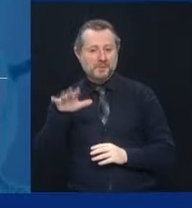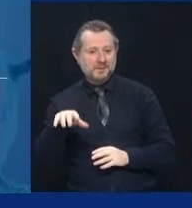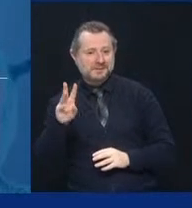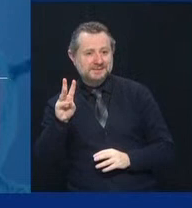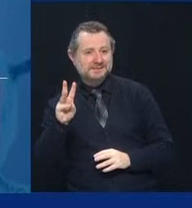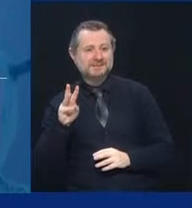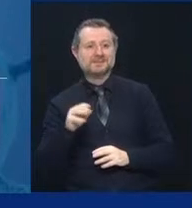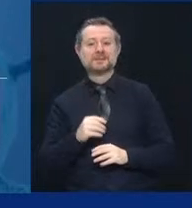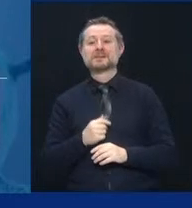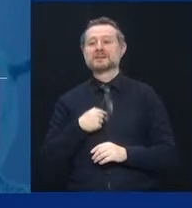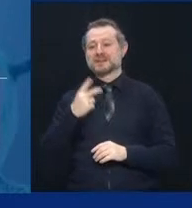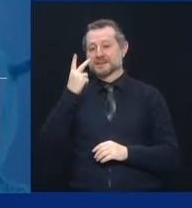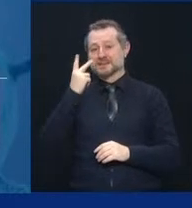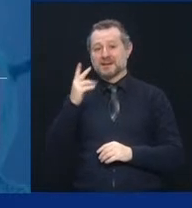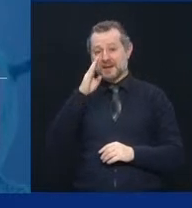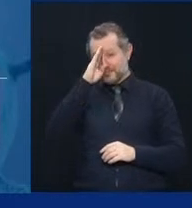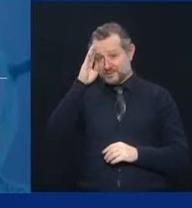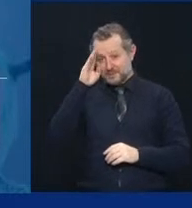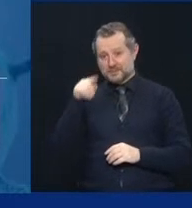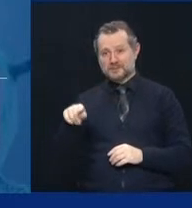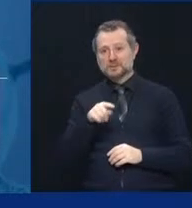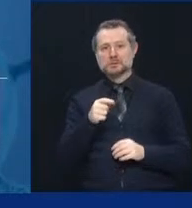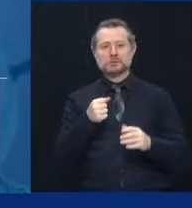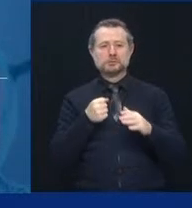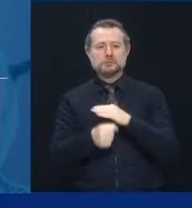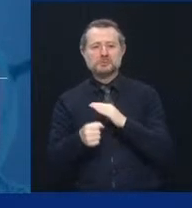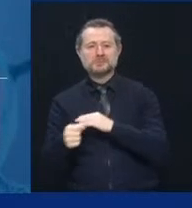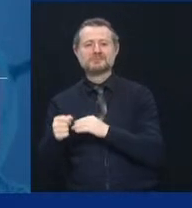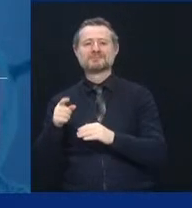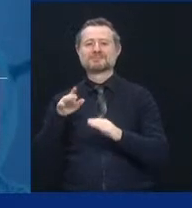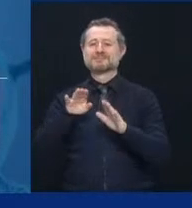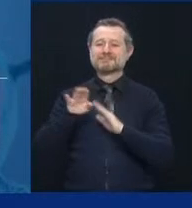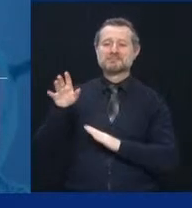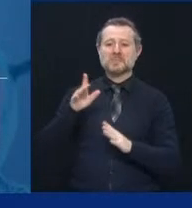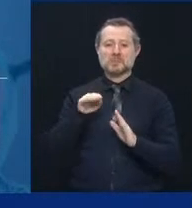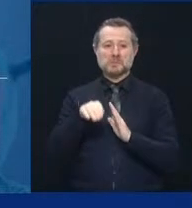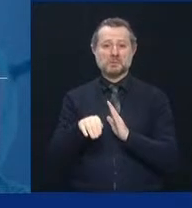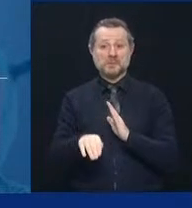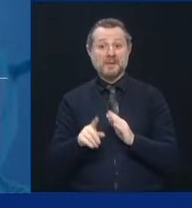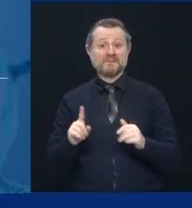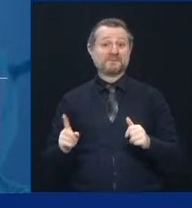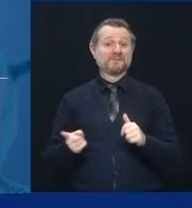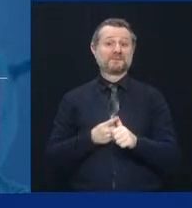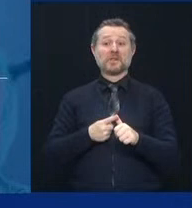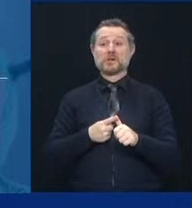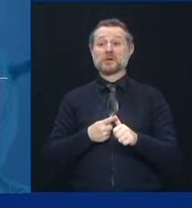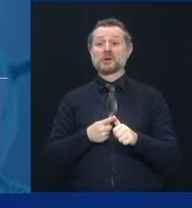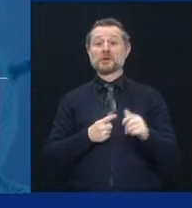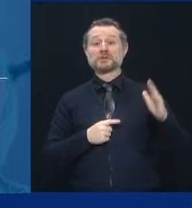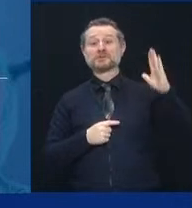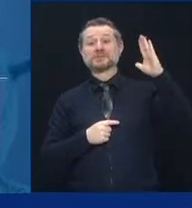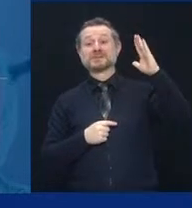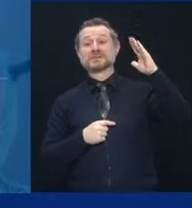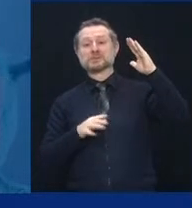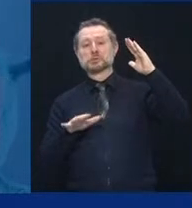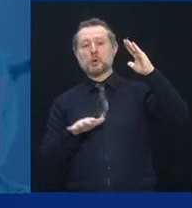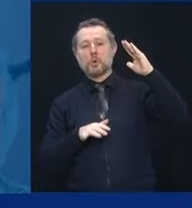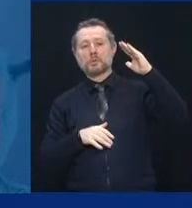the hospitalization rate on the decline. First, the increase slows. We've even had